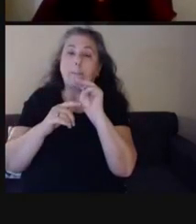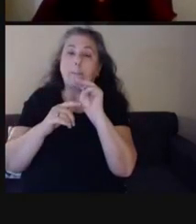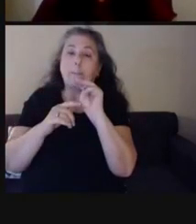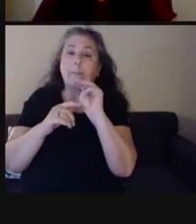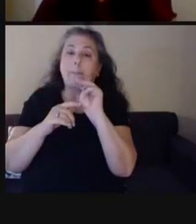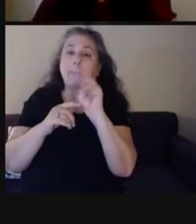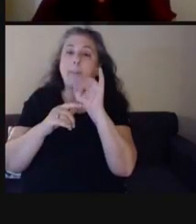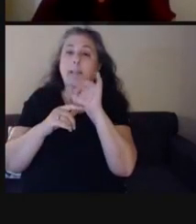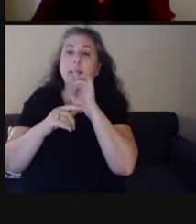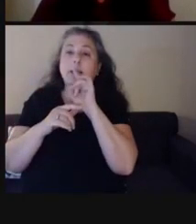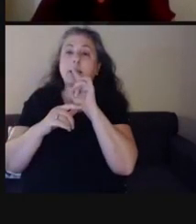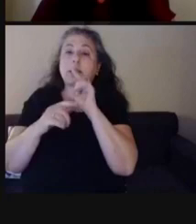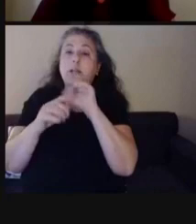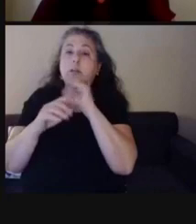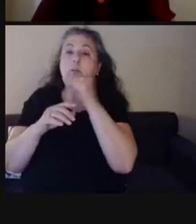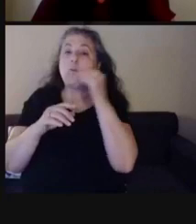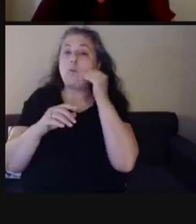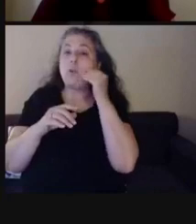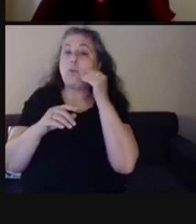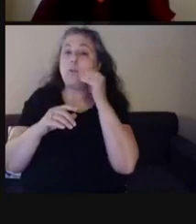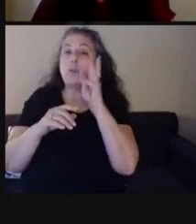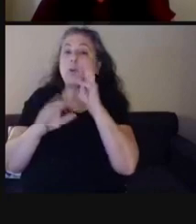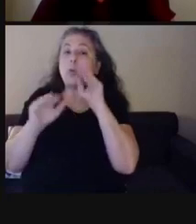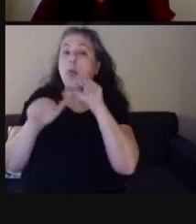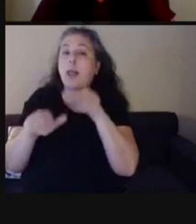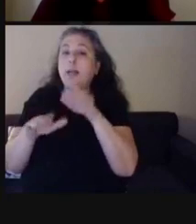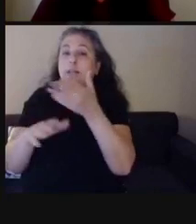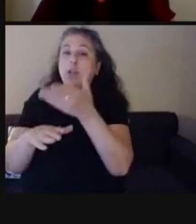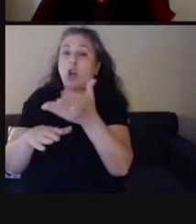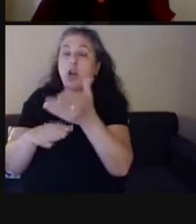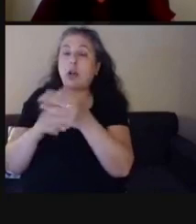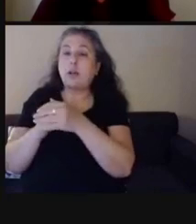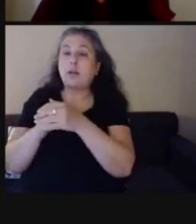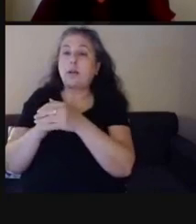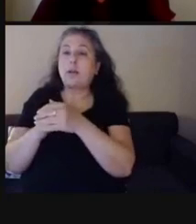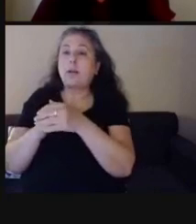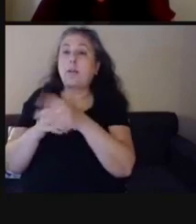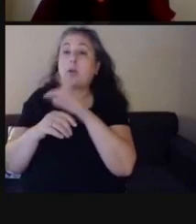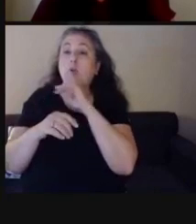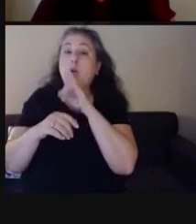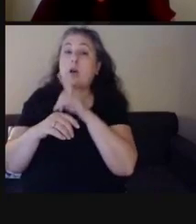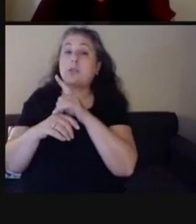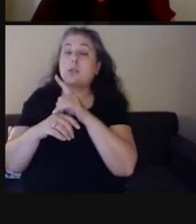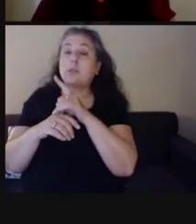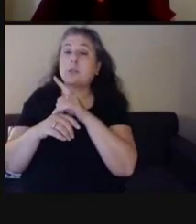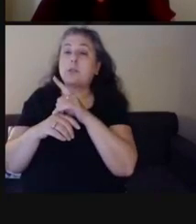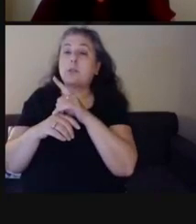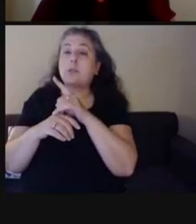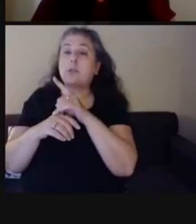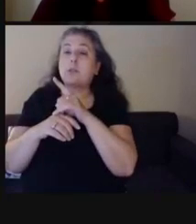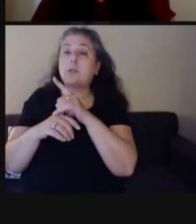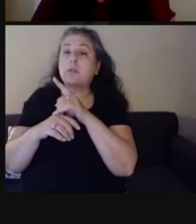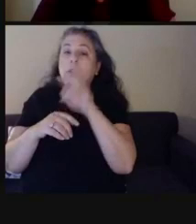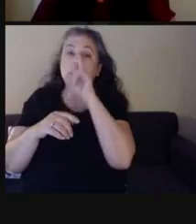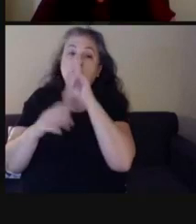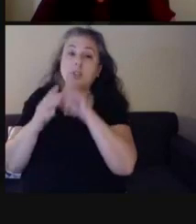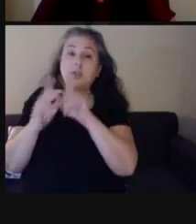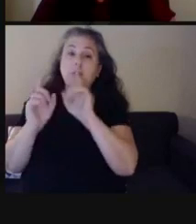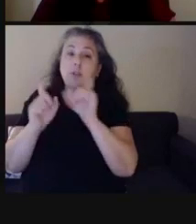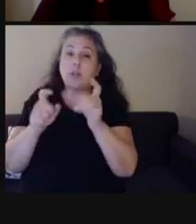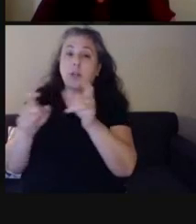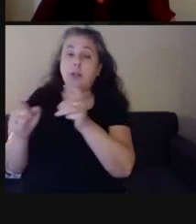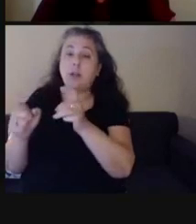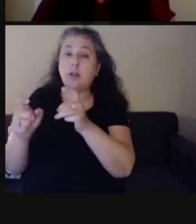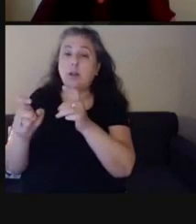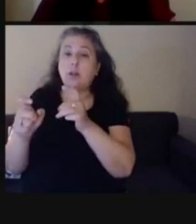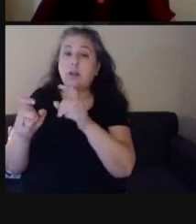That is the dwelling of the Great Lakes area. And so there was a survey that was given by